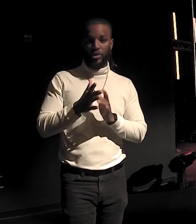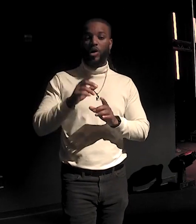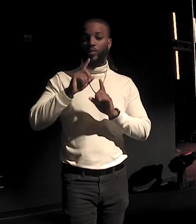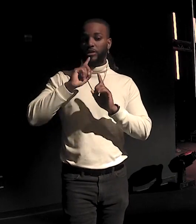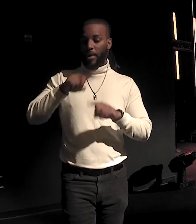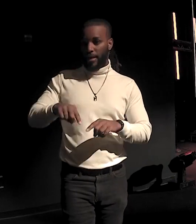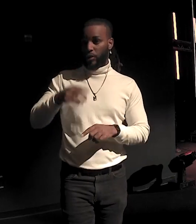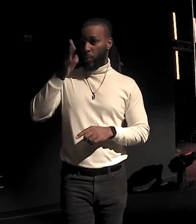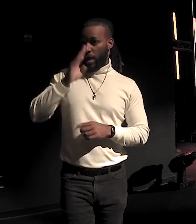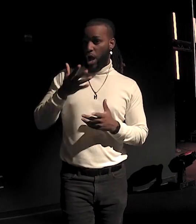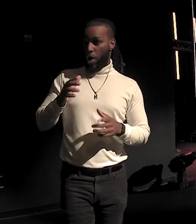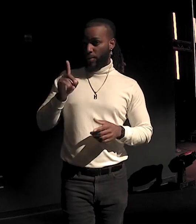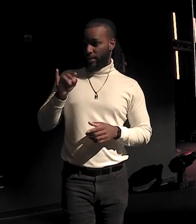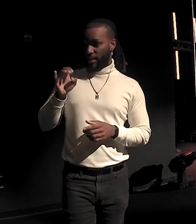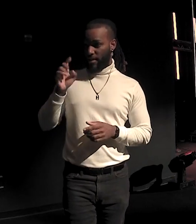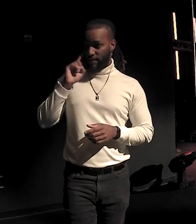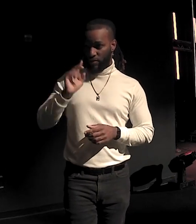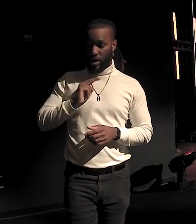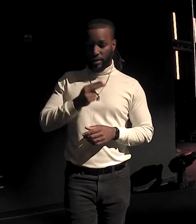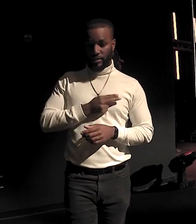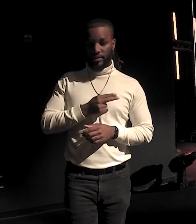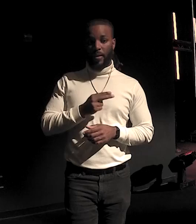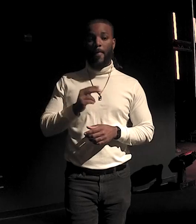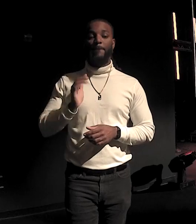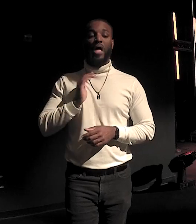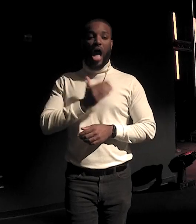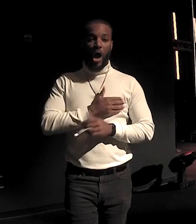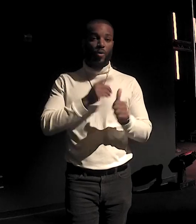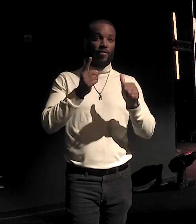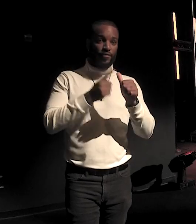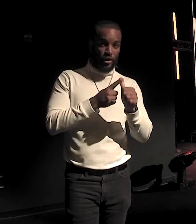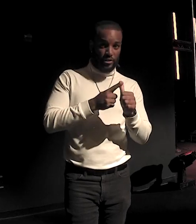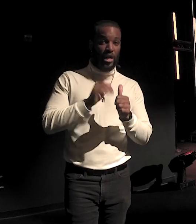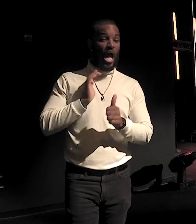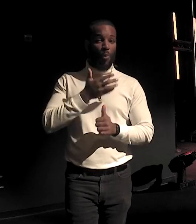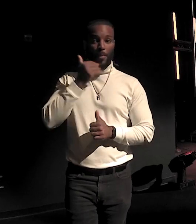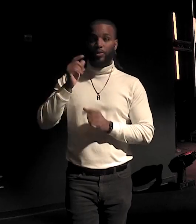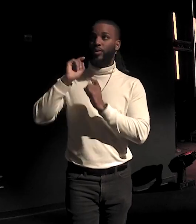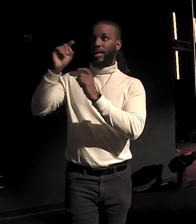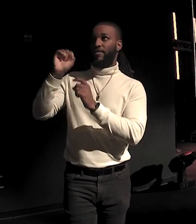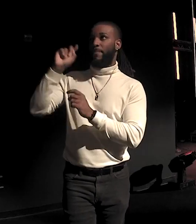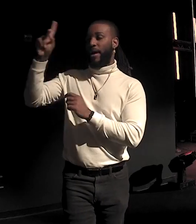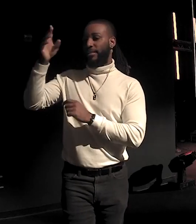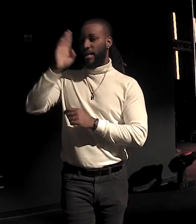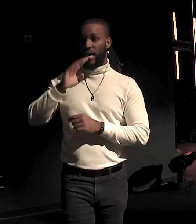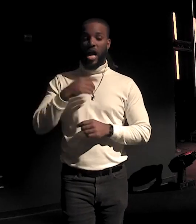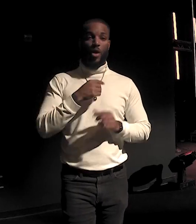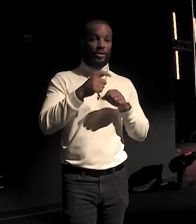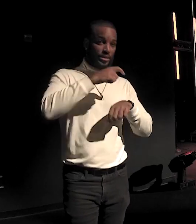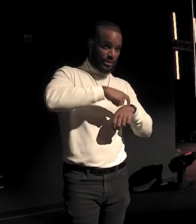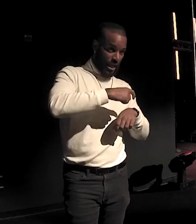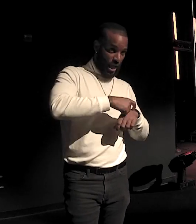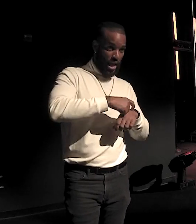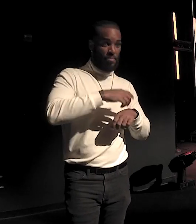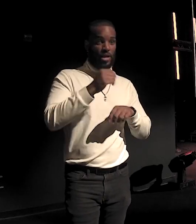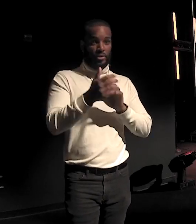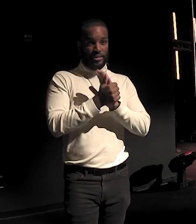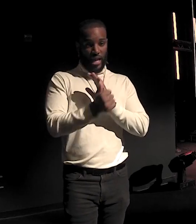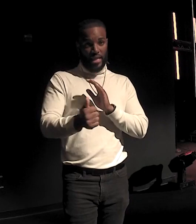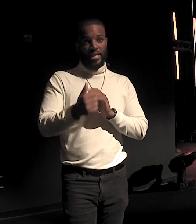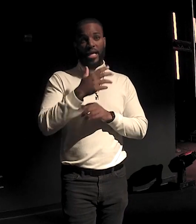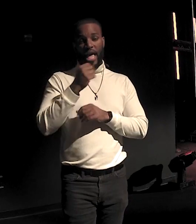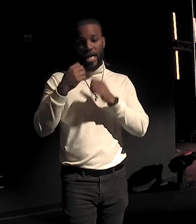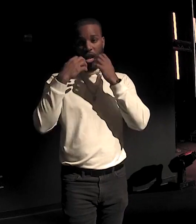what God has already done for us, we give our first and our best back to God. And that includes our time, our talent, and our treasure.